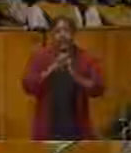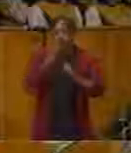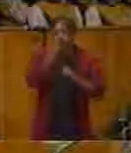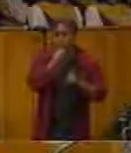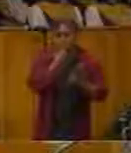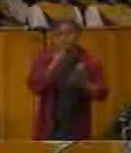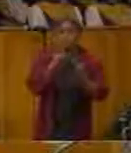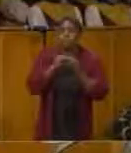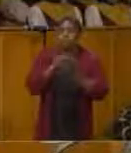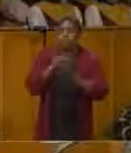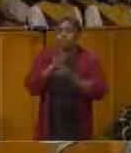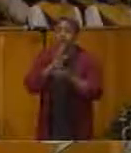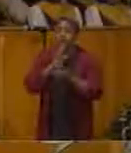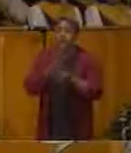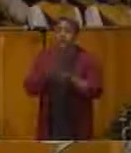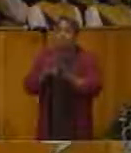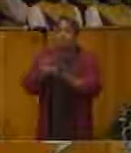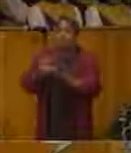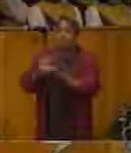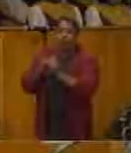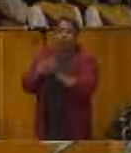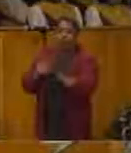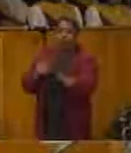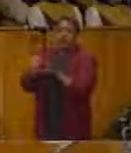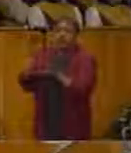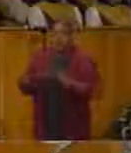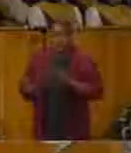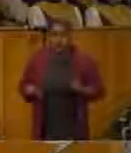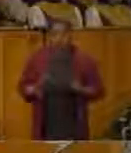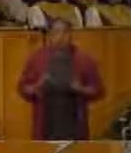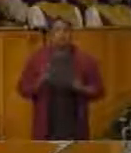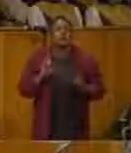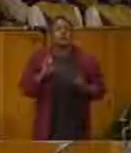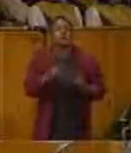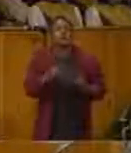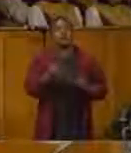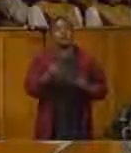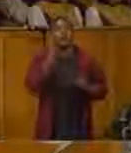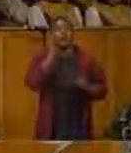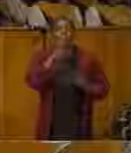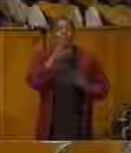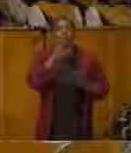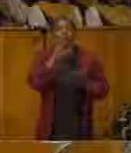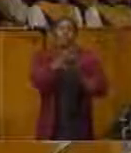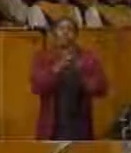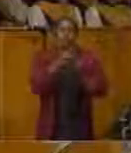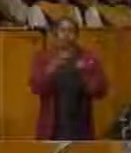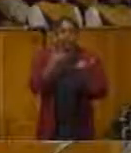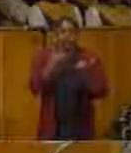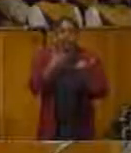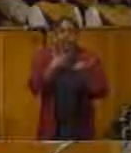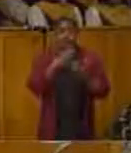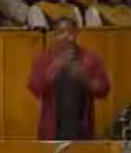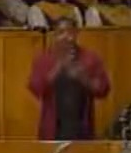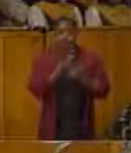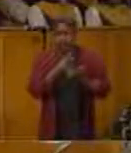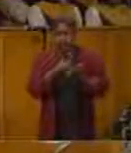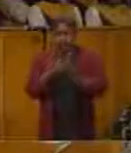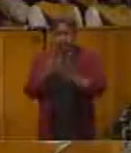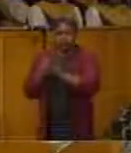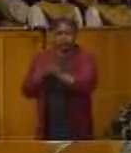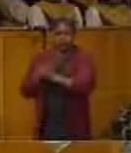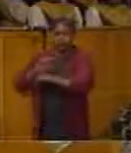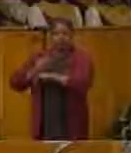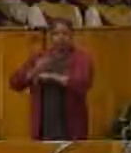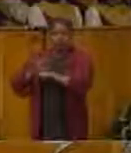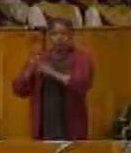investments, if you've never been taught you will confuse having cash with building wealth, if you've